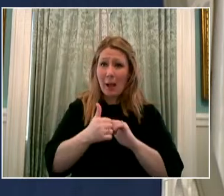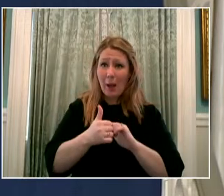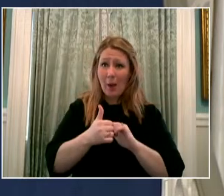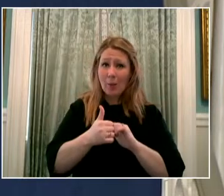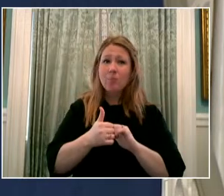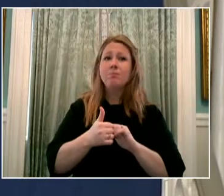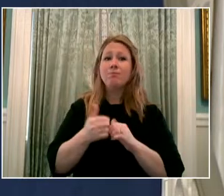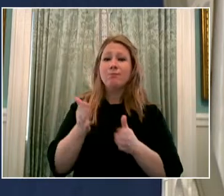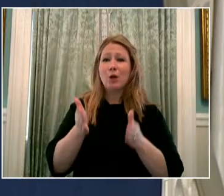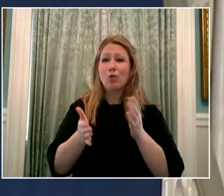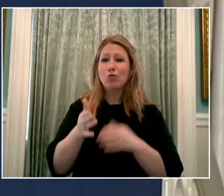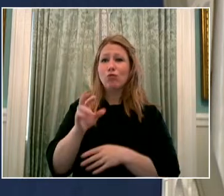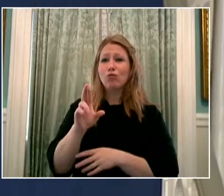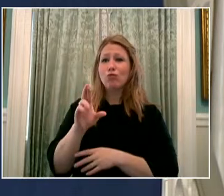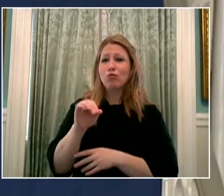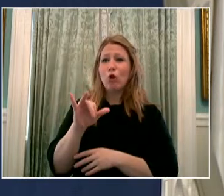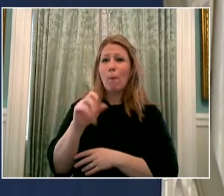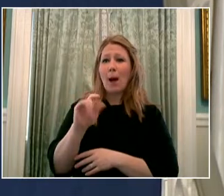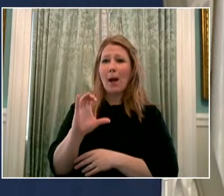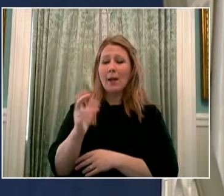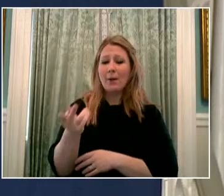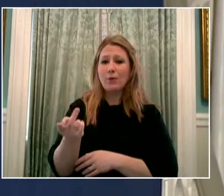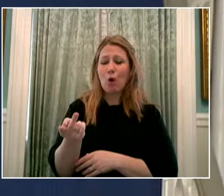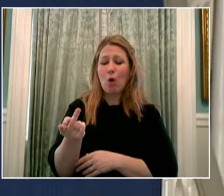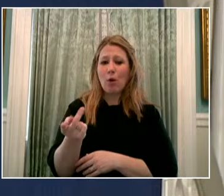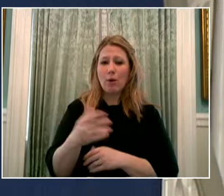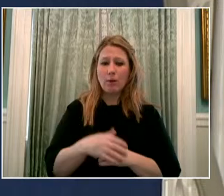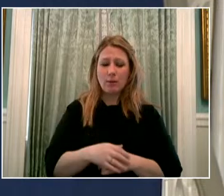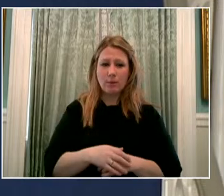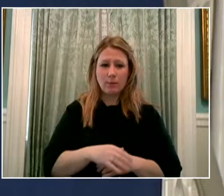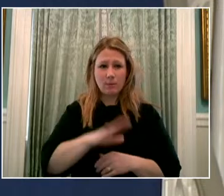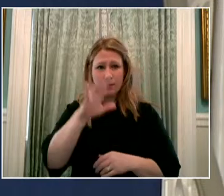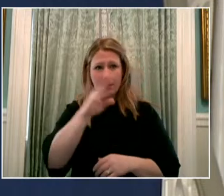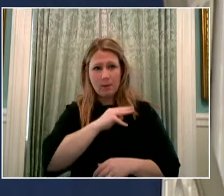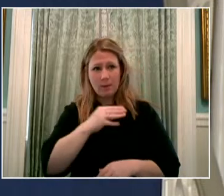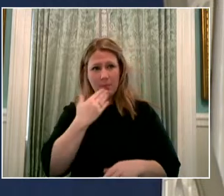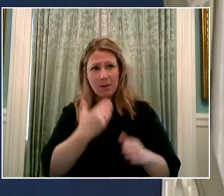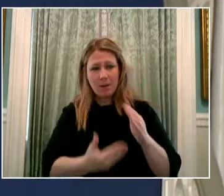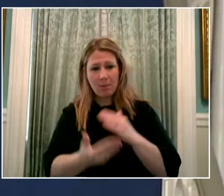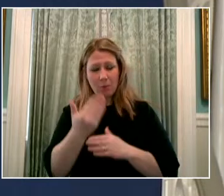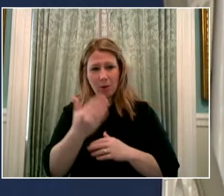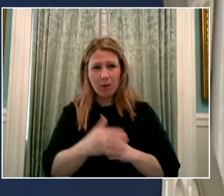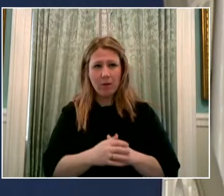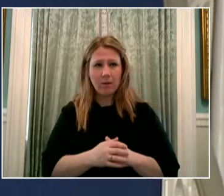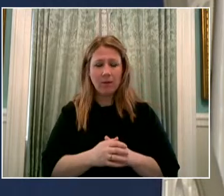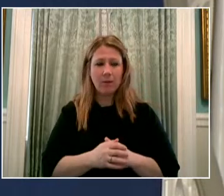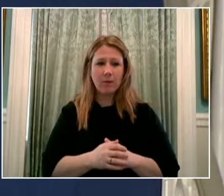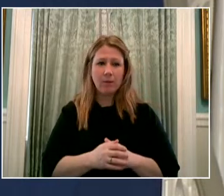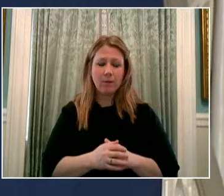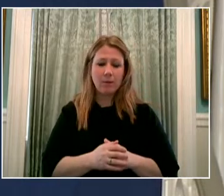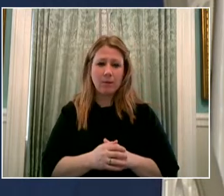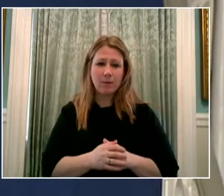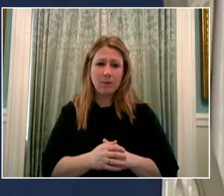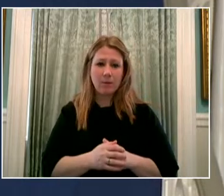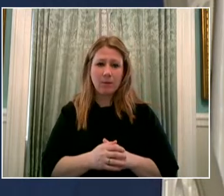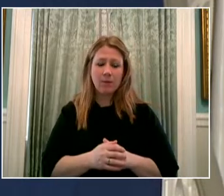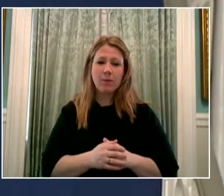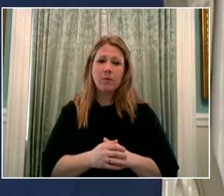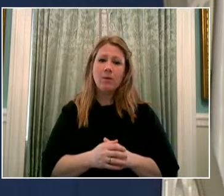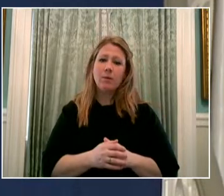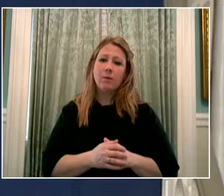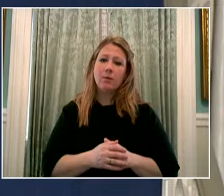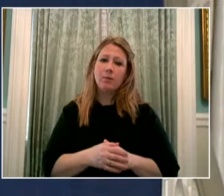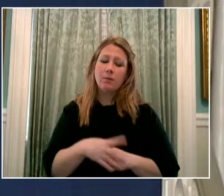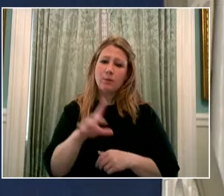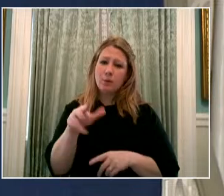dog. Mr. Mayor, good morning. You've been, back to the question of the investigation into Chief Madry, you've been very victim-centric in